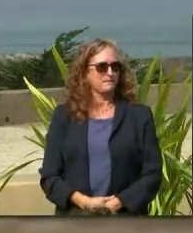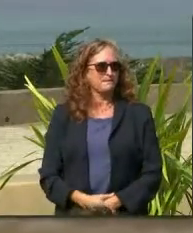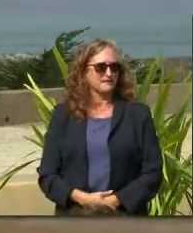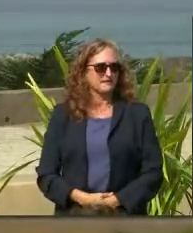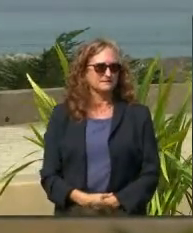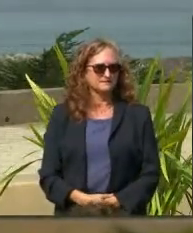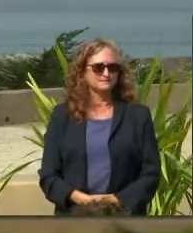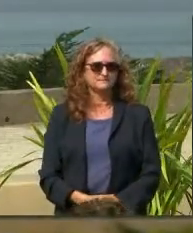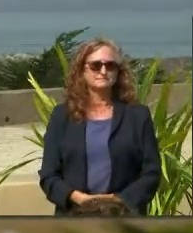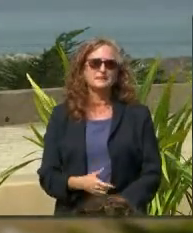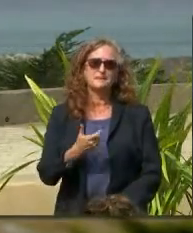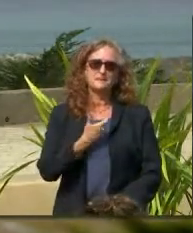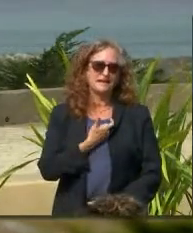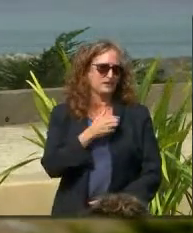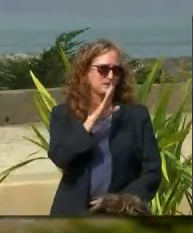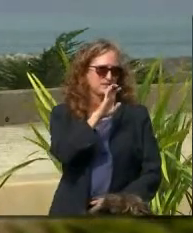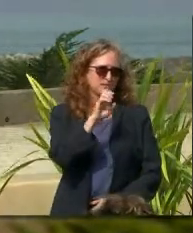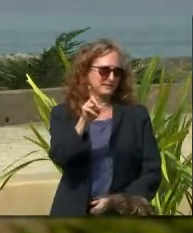And Mayor